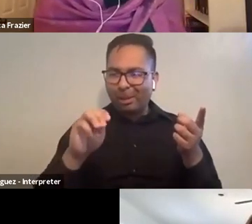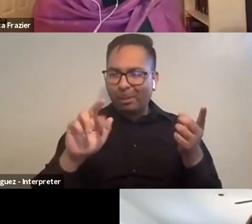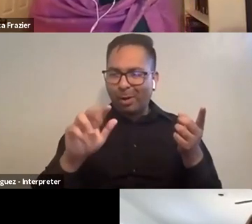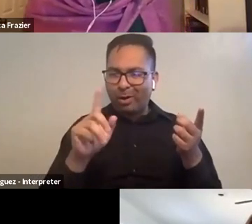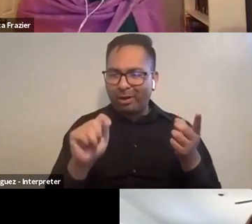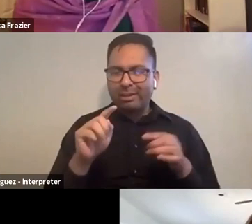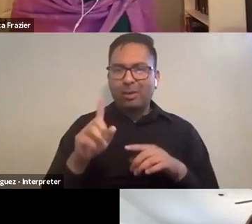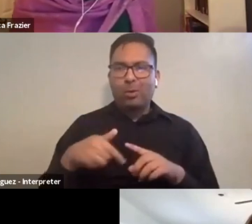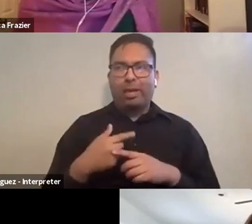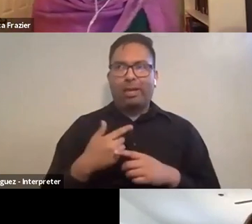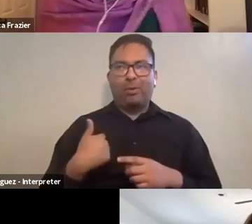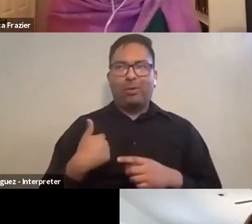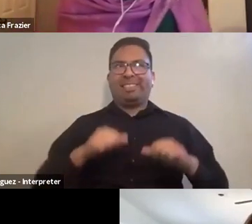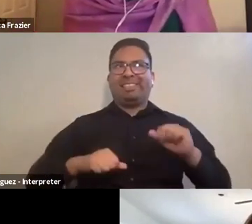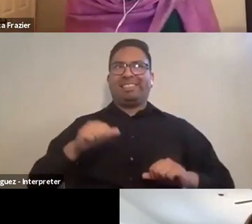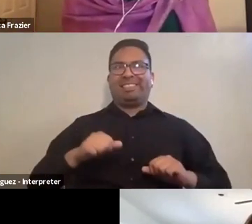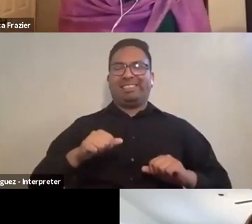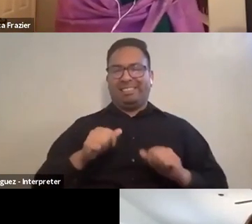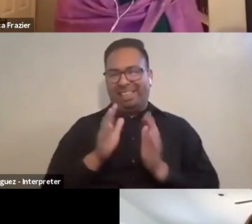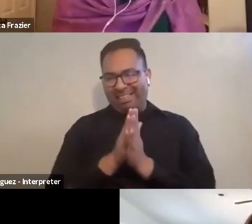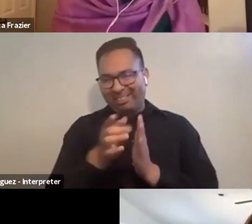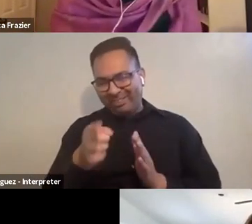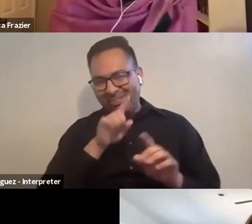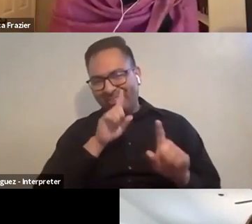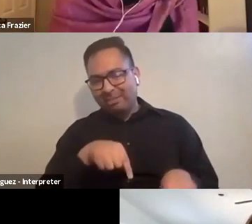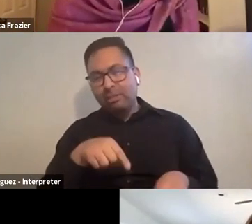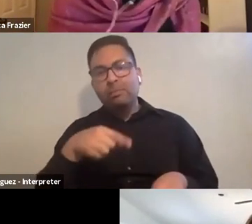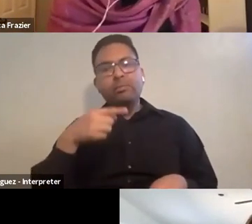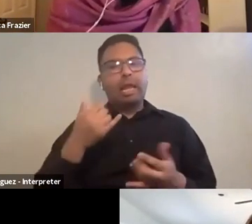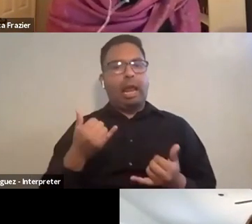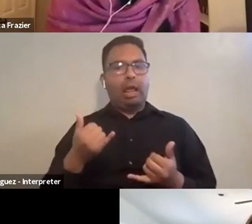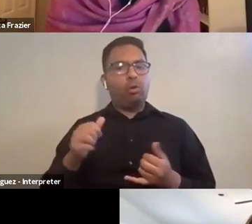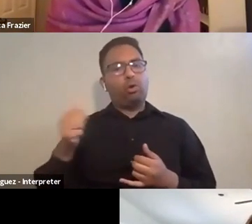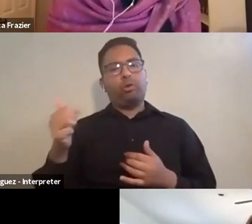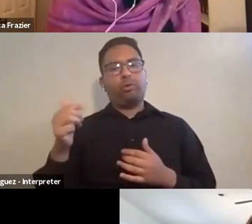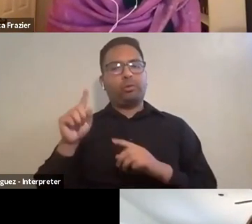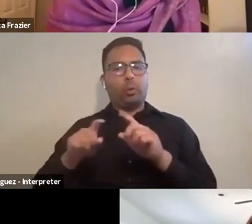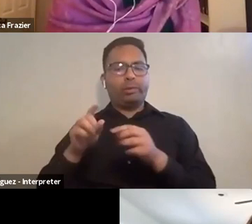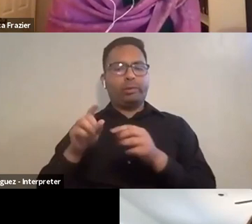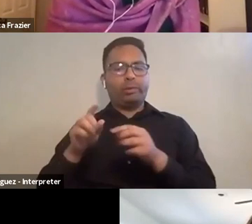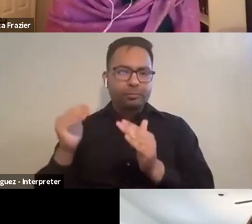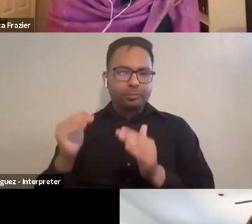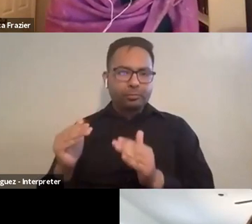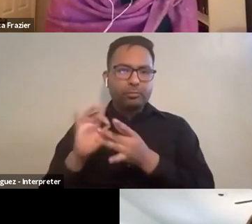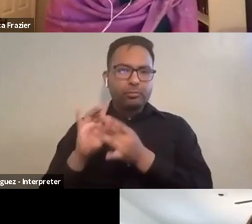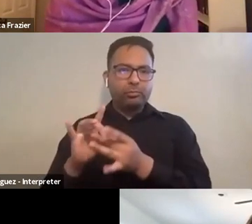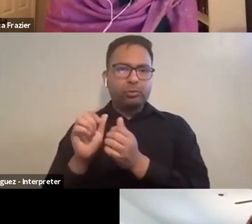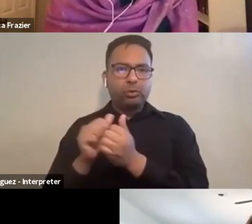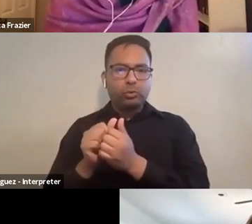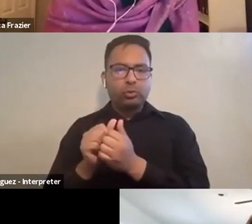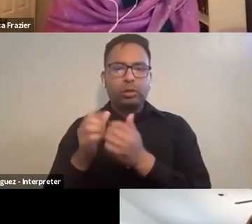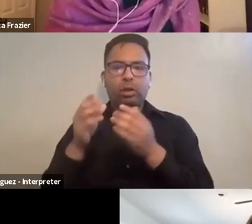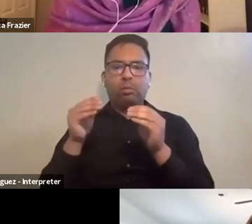know. I thought we could take a question here, which has to do with the broader context